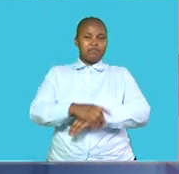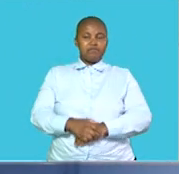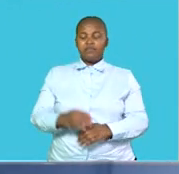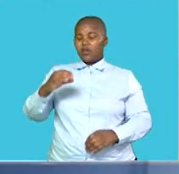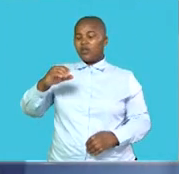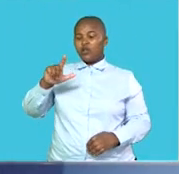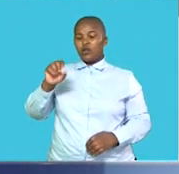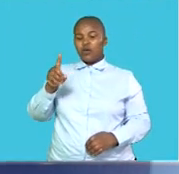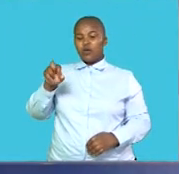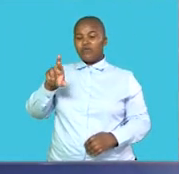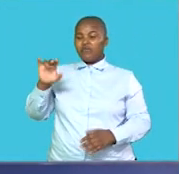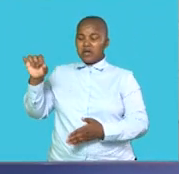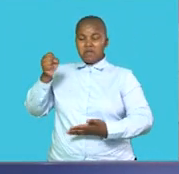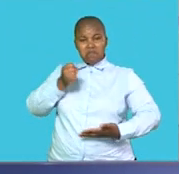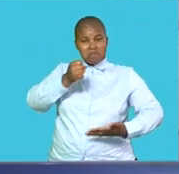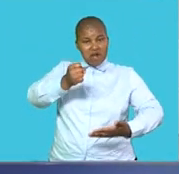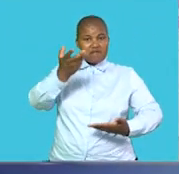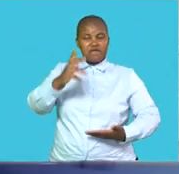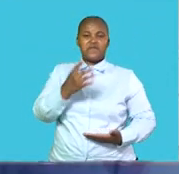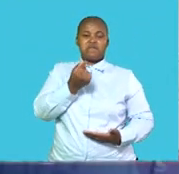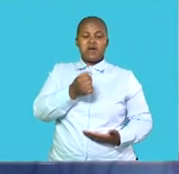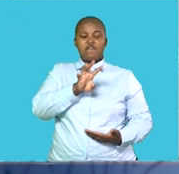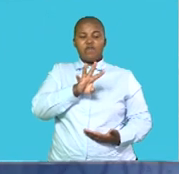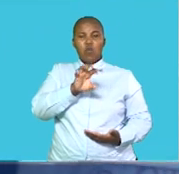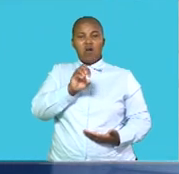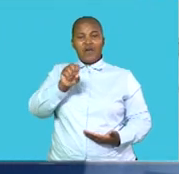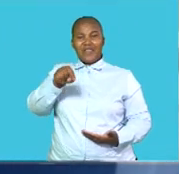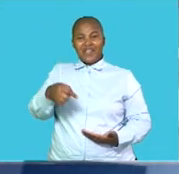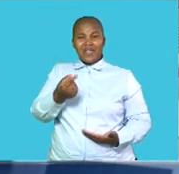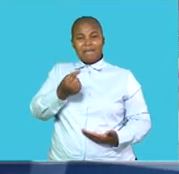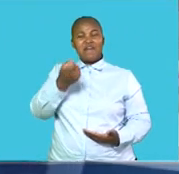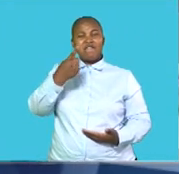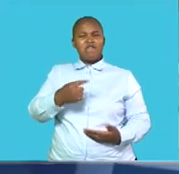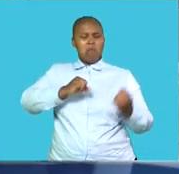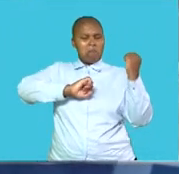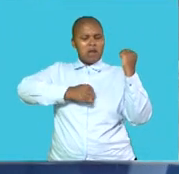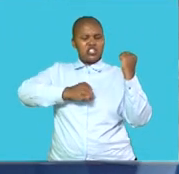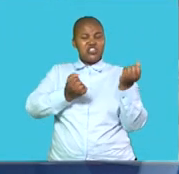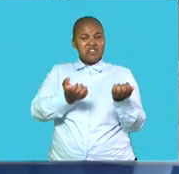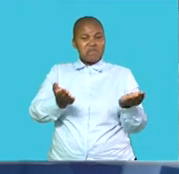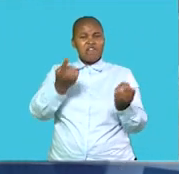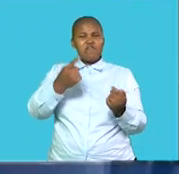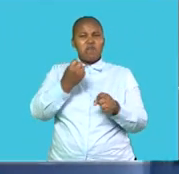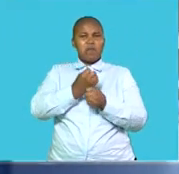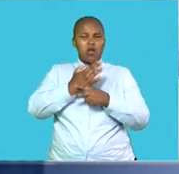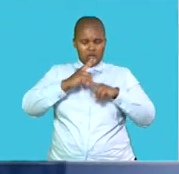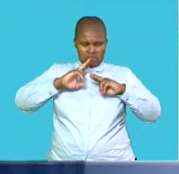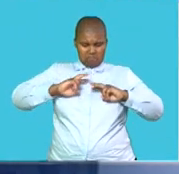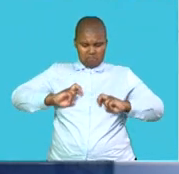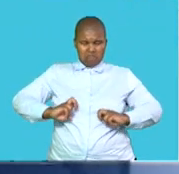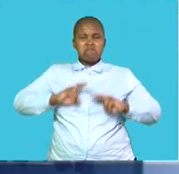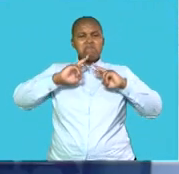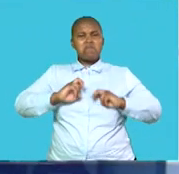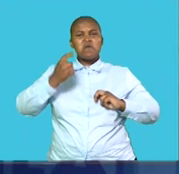400,000 towards the purchase of a new mammography machine, which will support Pink Drive's efforts to perform screenings for early breast